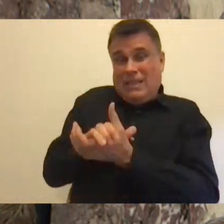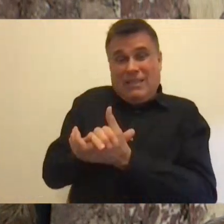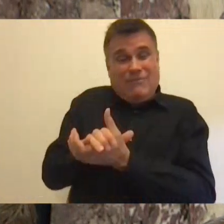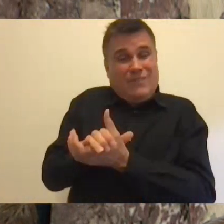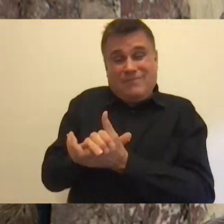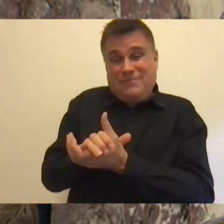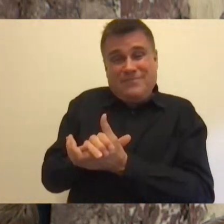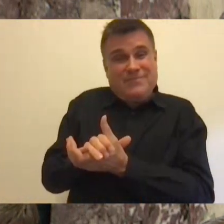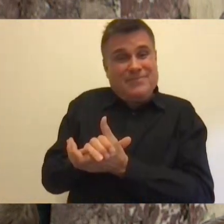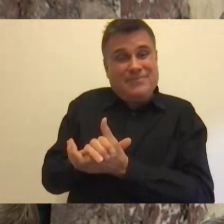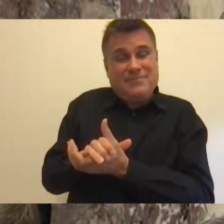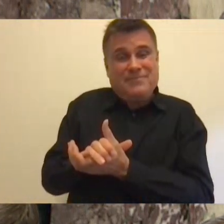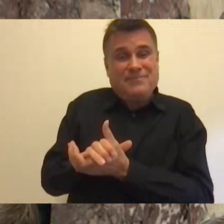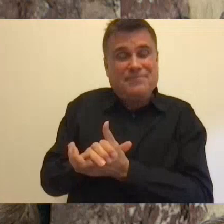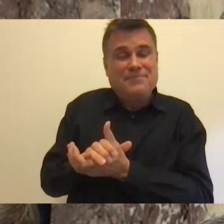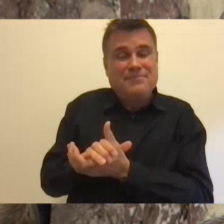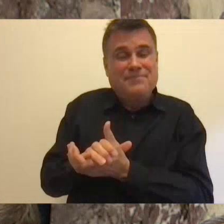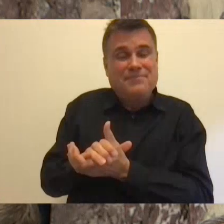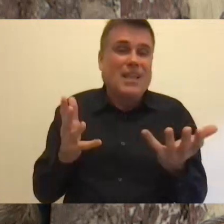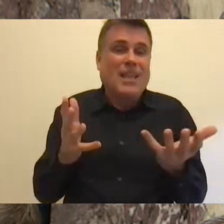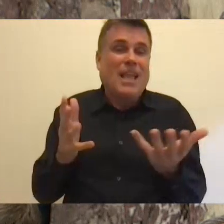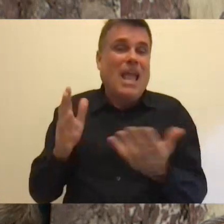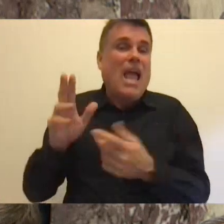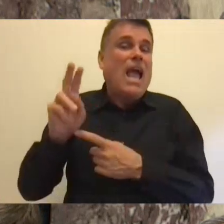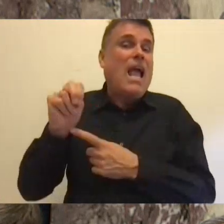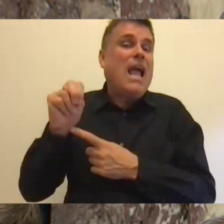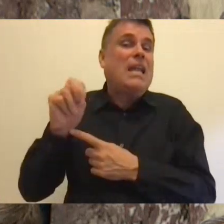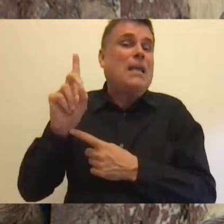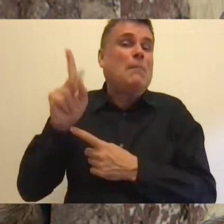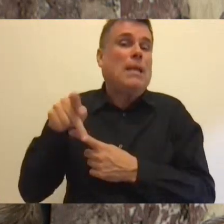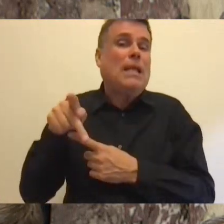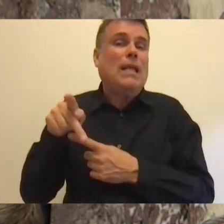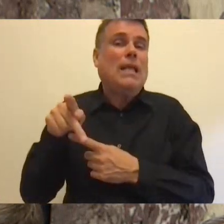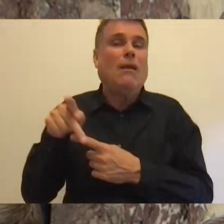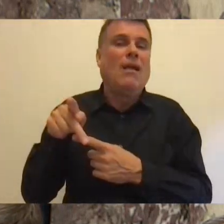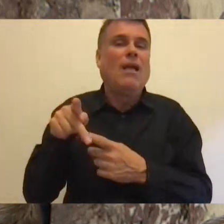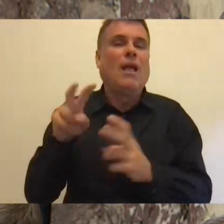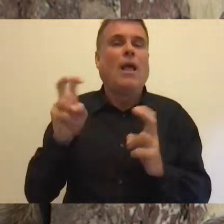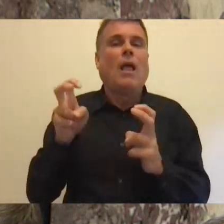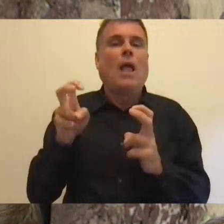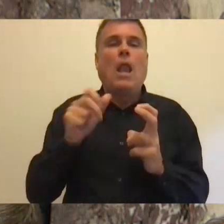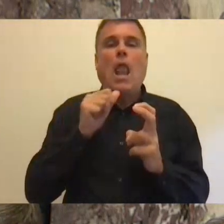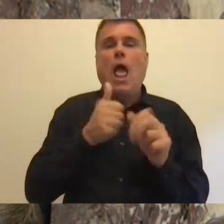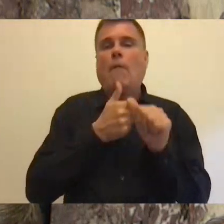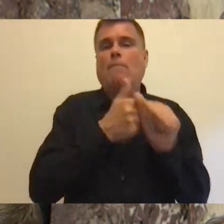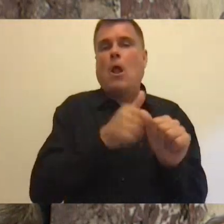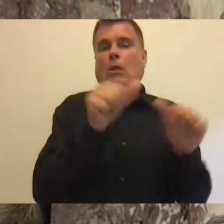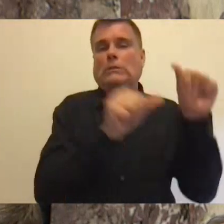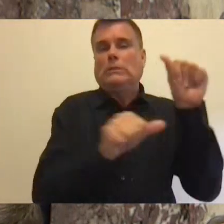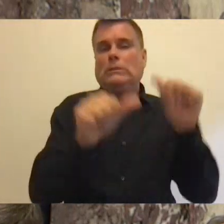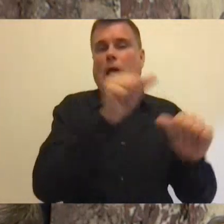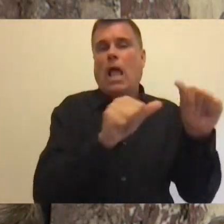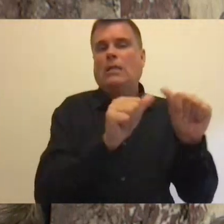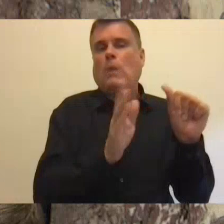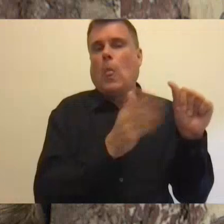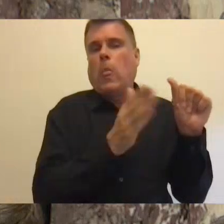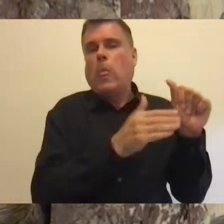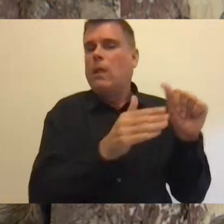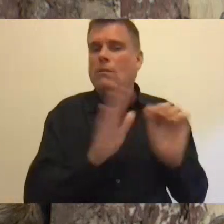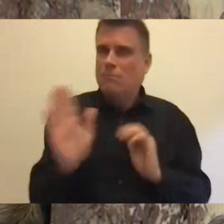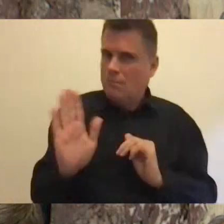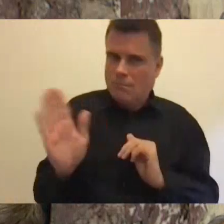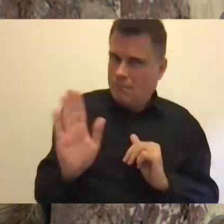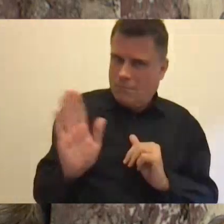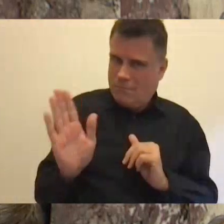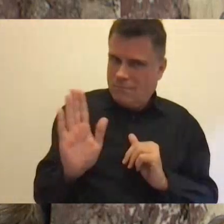may believe that, Honourable Speaker, but it's incorrect. The facts are the facts. 99% plus of healthcare workers in British